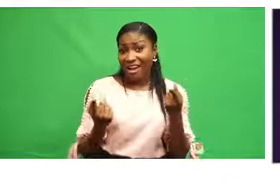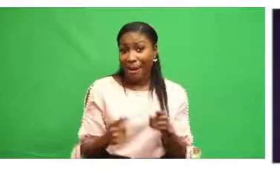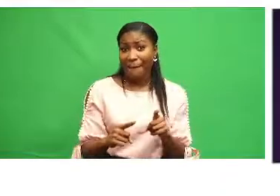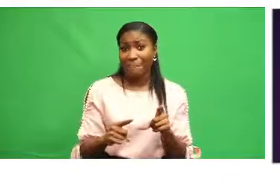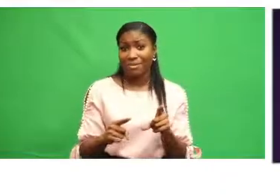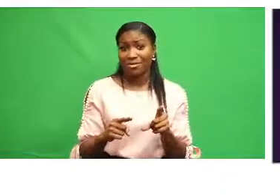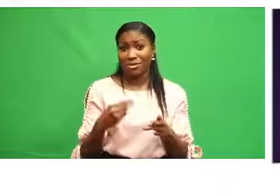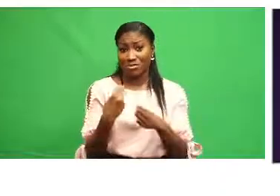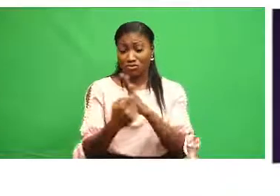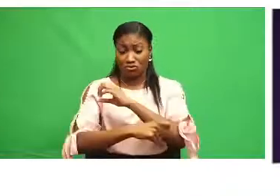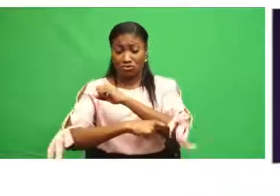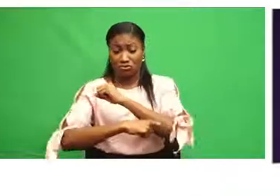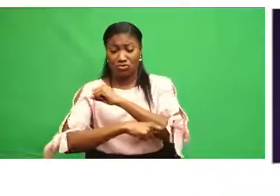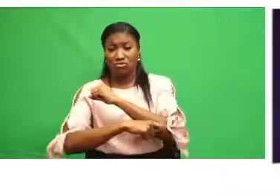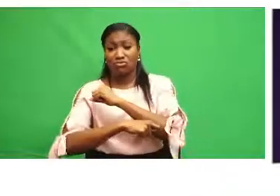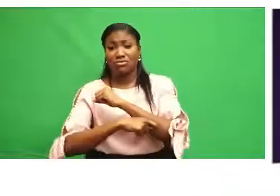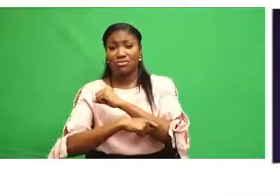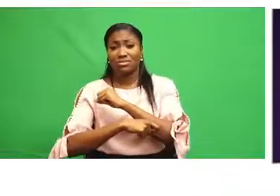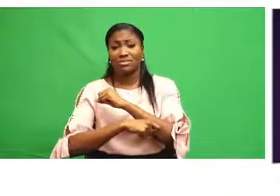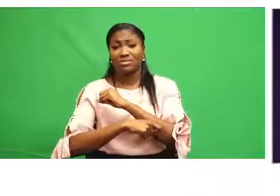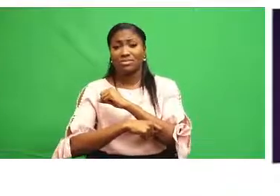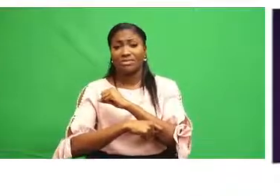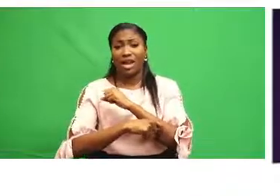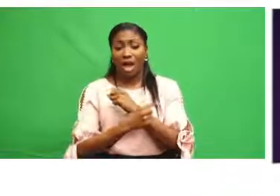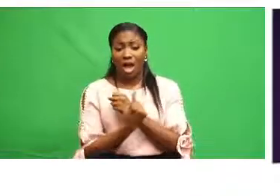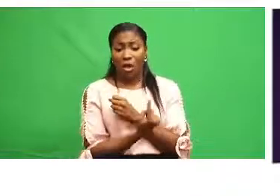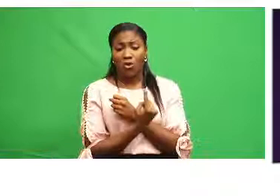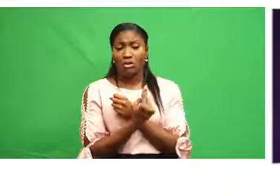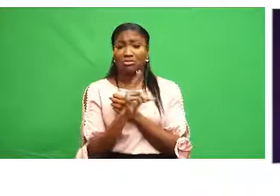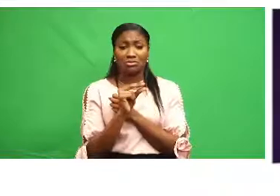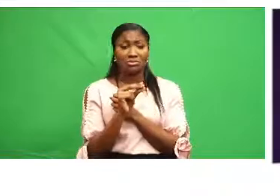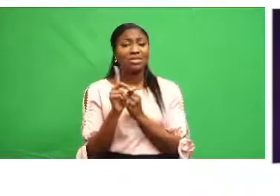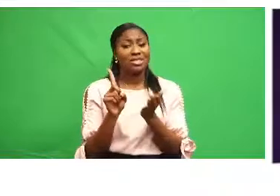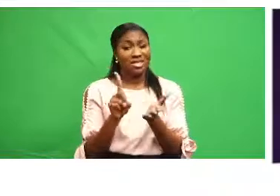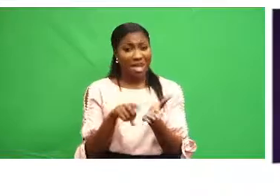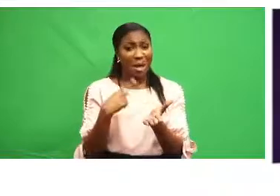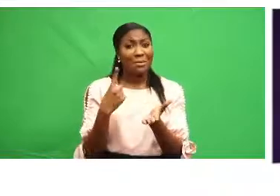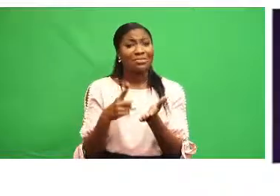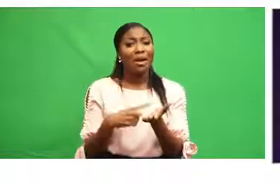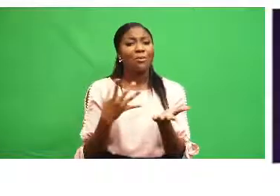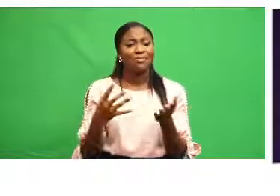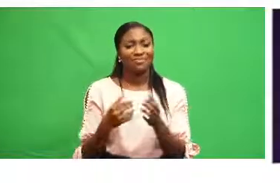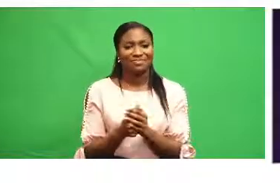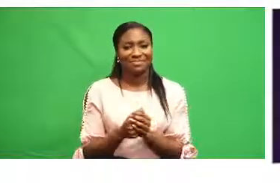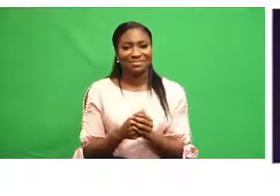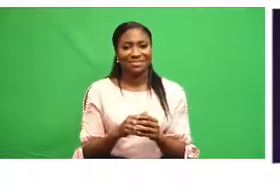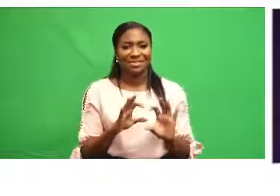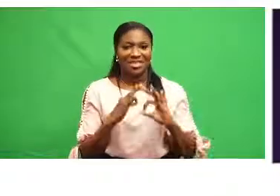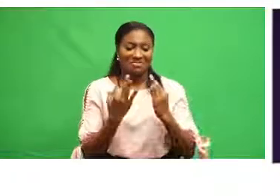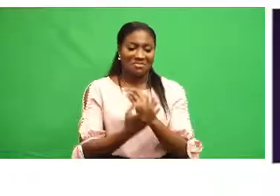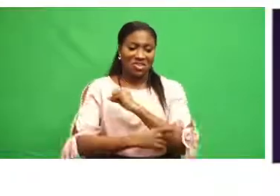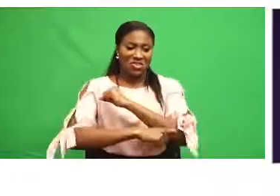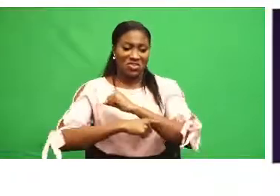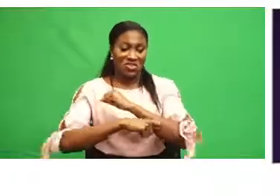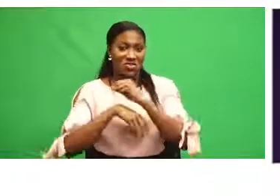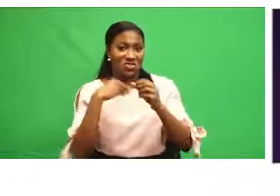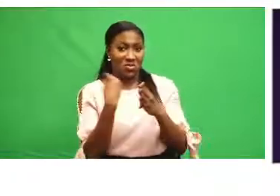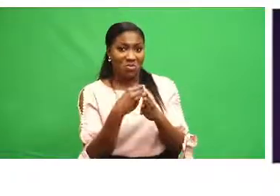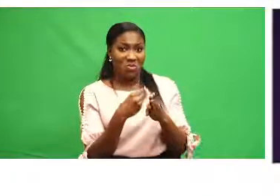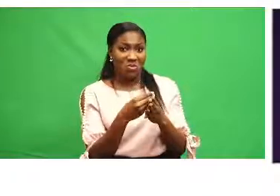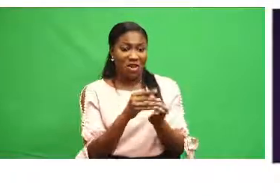concerned, it hardly ever exists on its own. So more often, financial abuse would have a combination